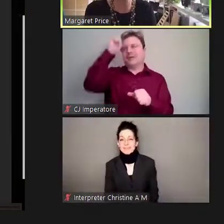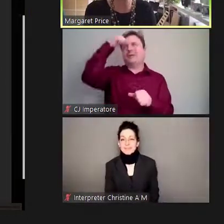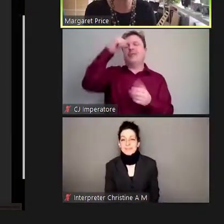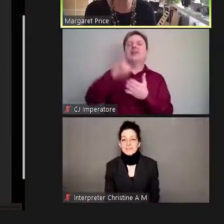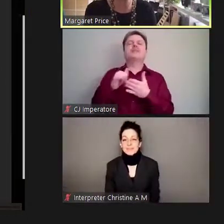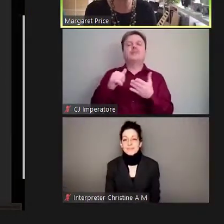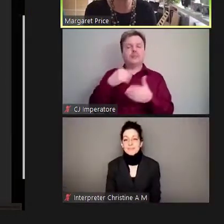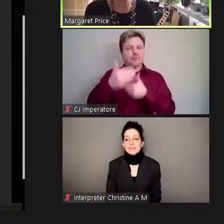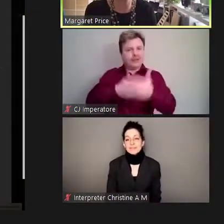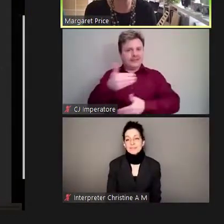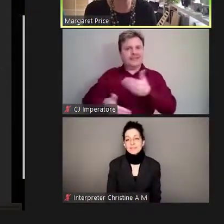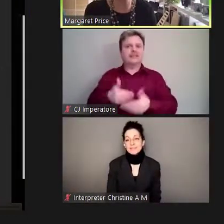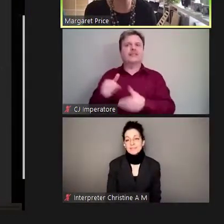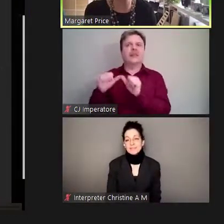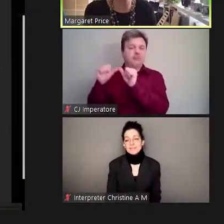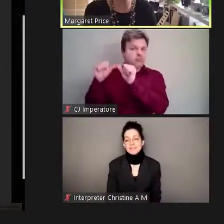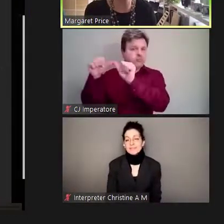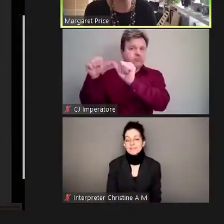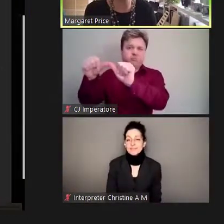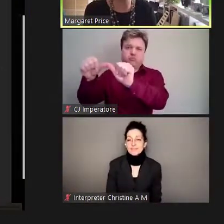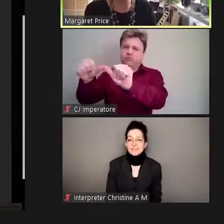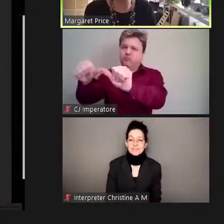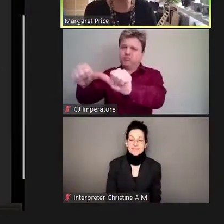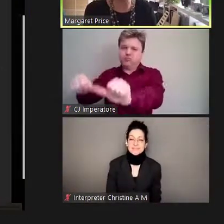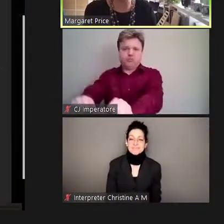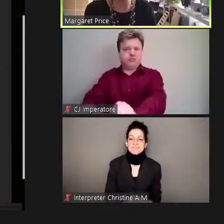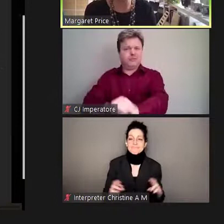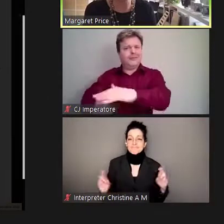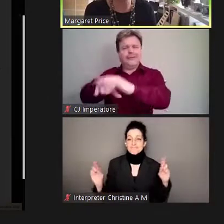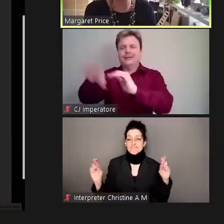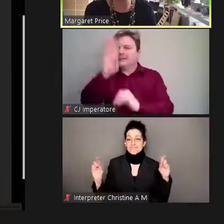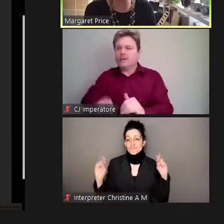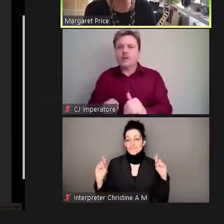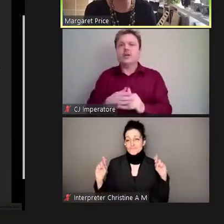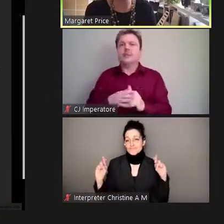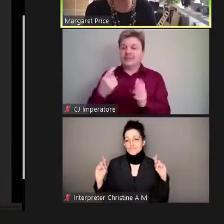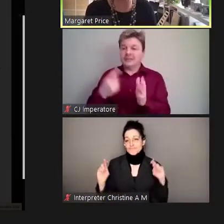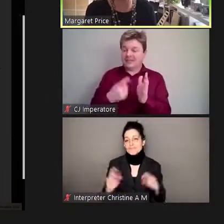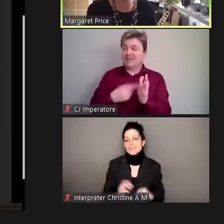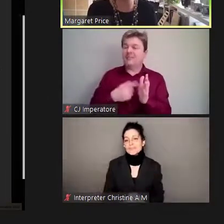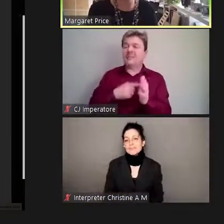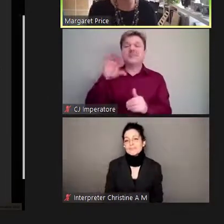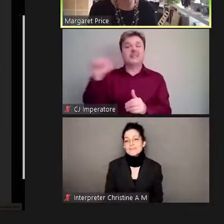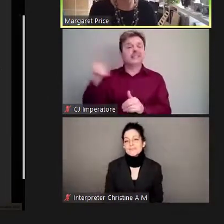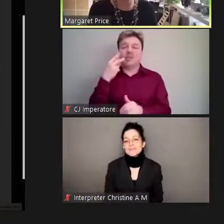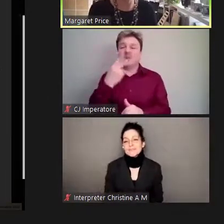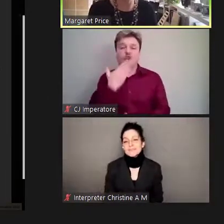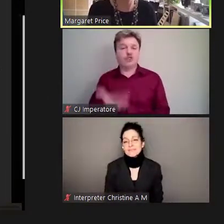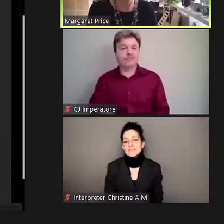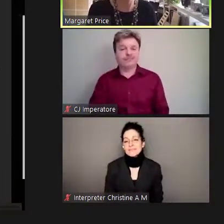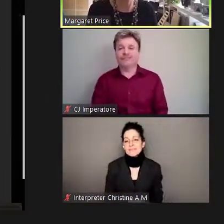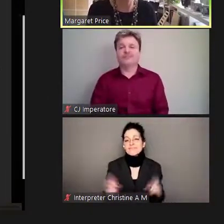process, but also that it's genuinely messy. Sometimes it doesn't look that good.